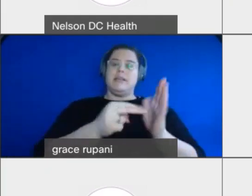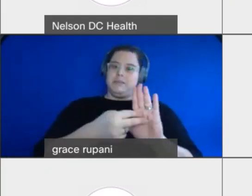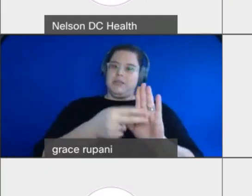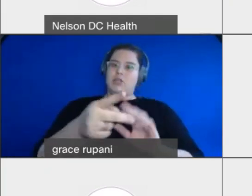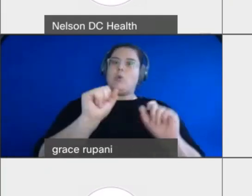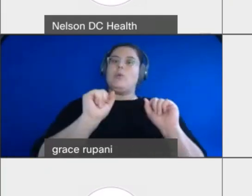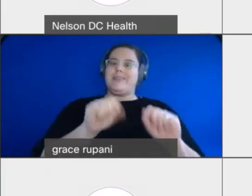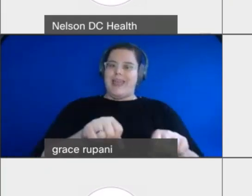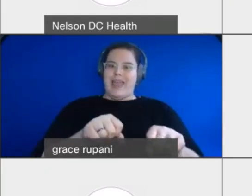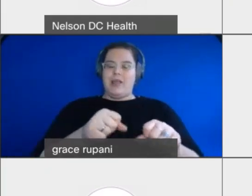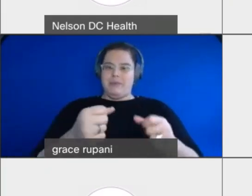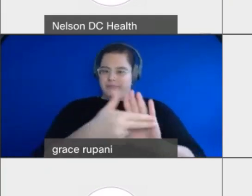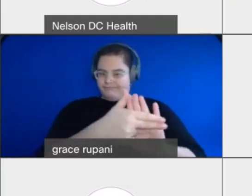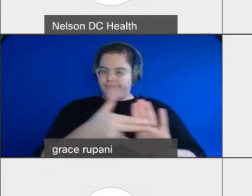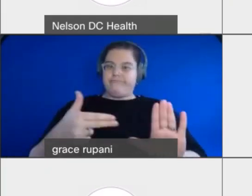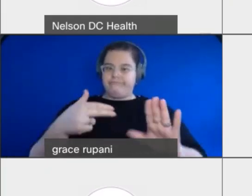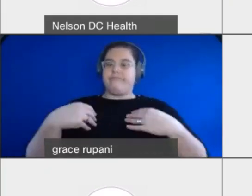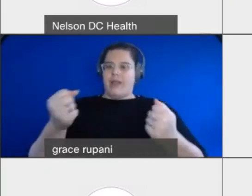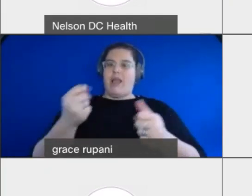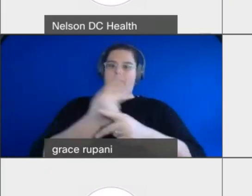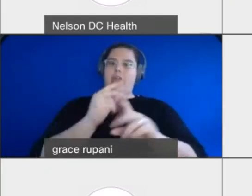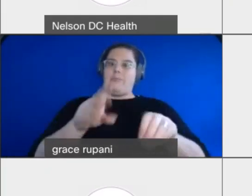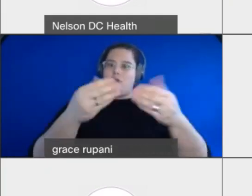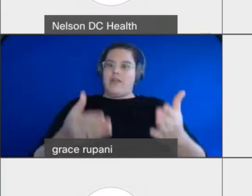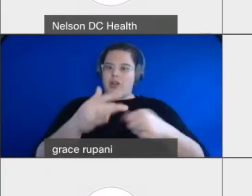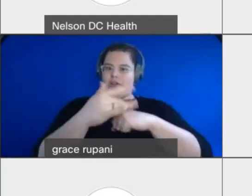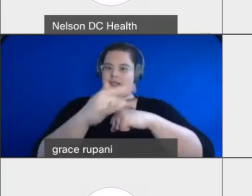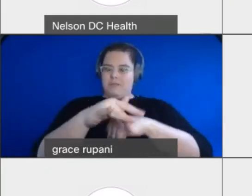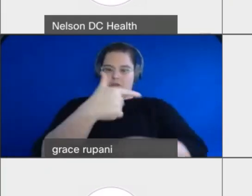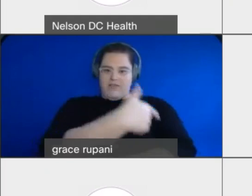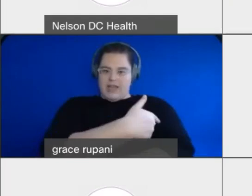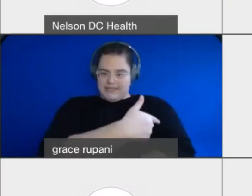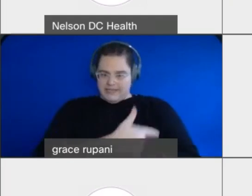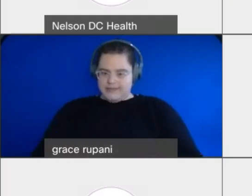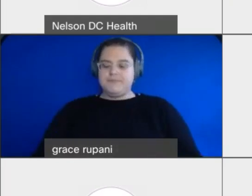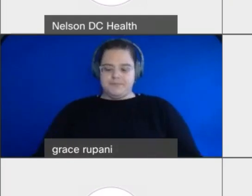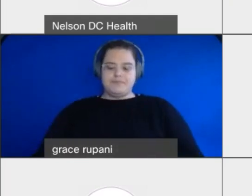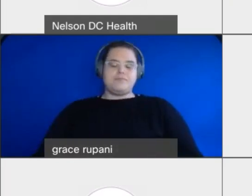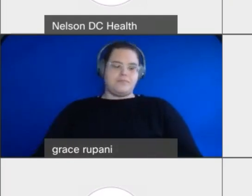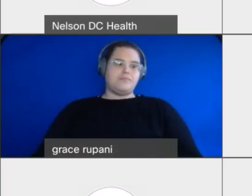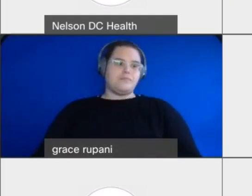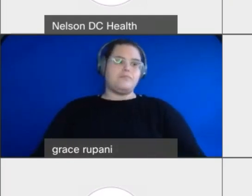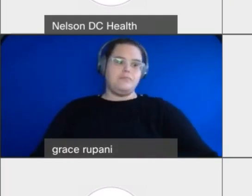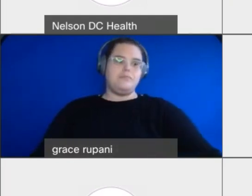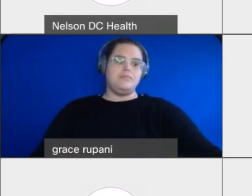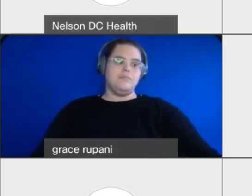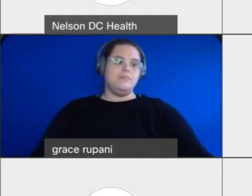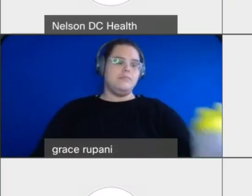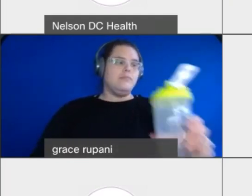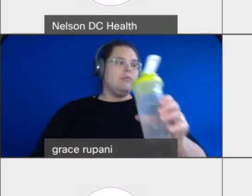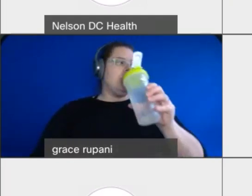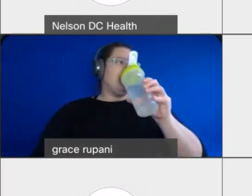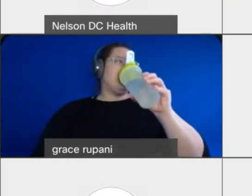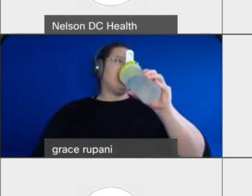healthcare providers who would be who are able now to get the vaccine, who care for any